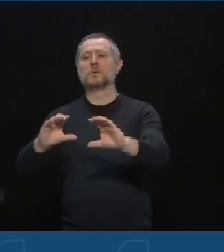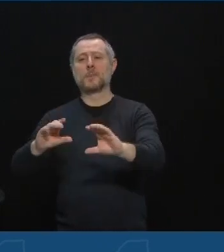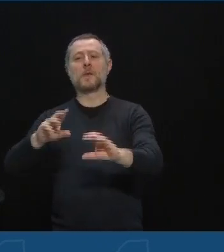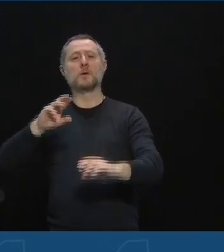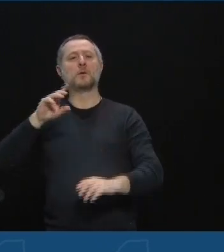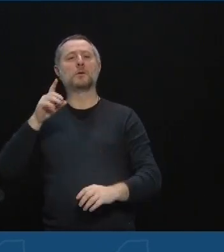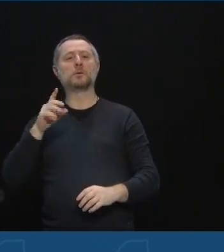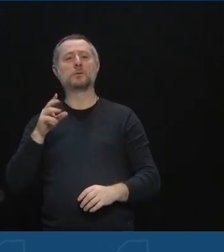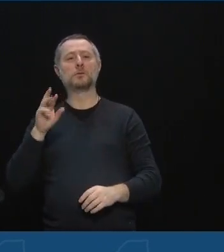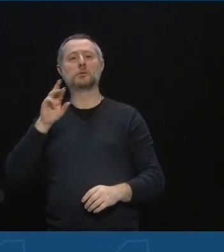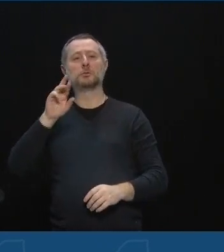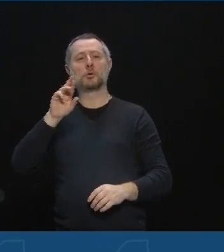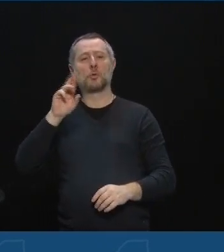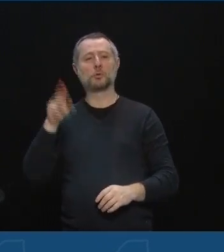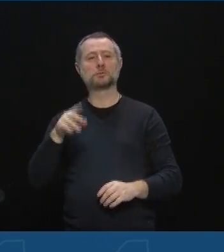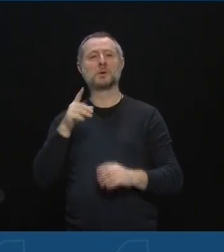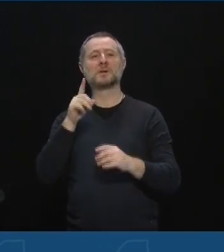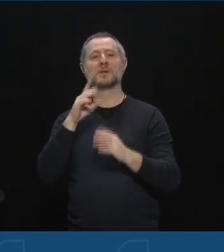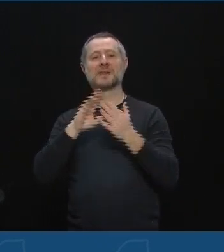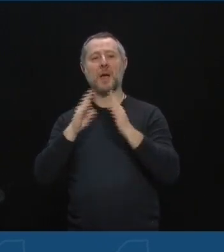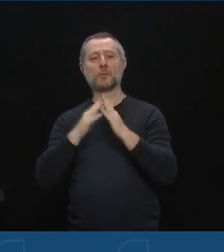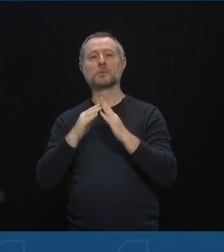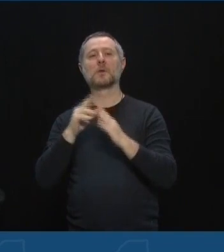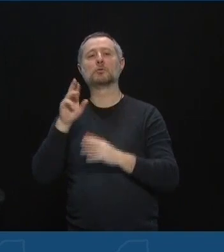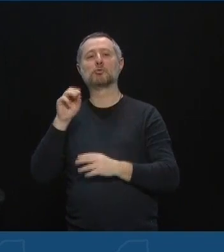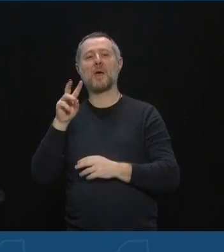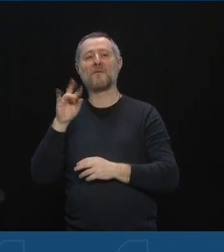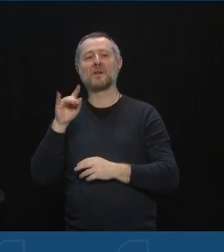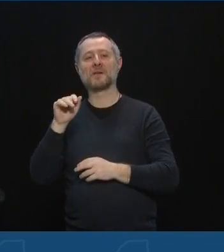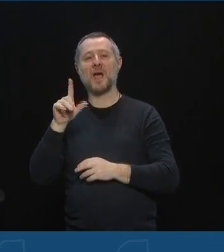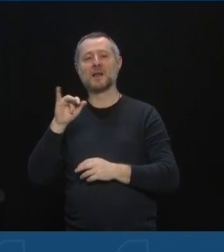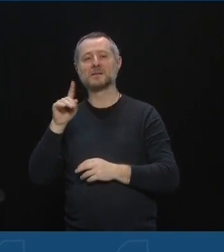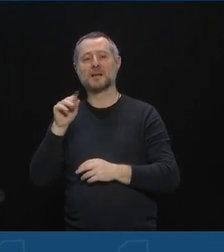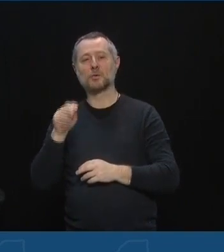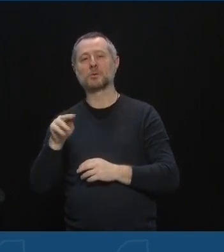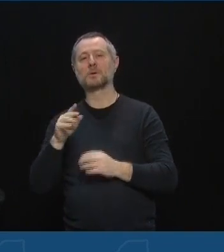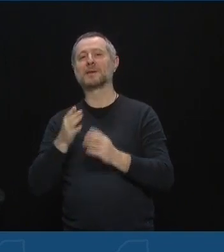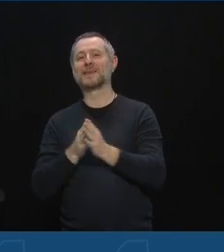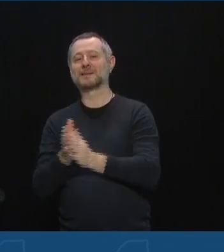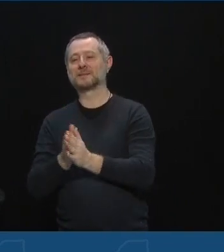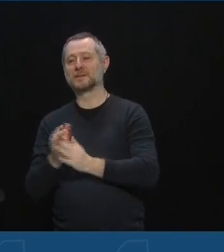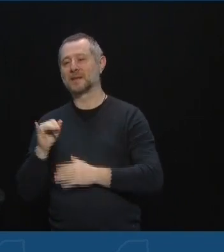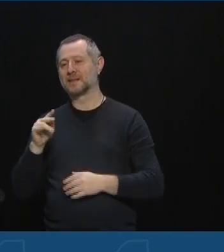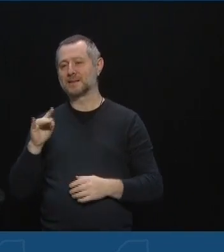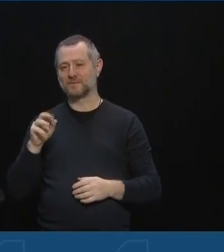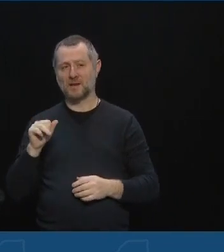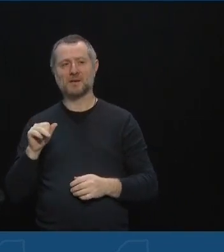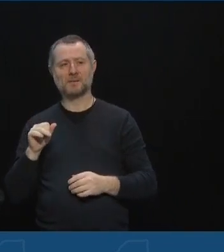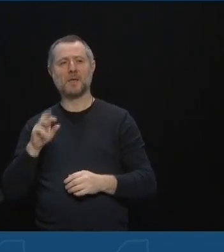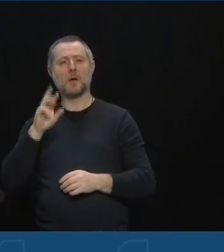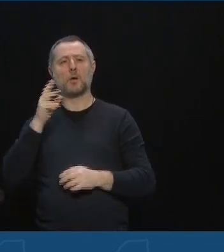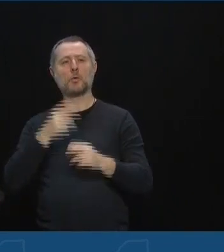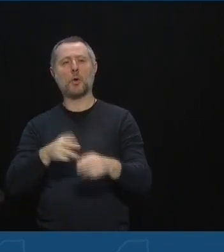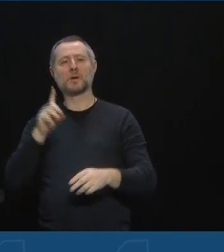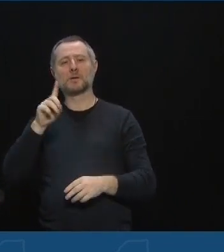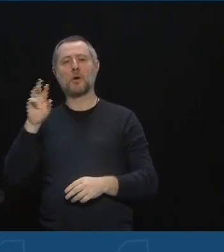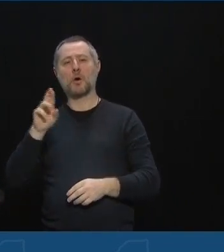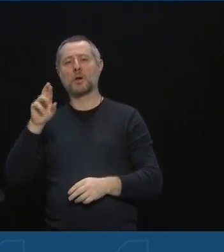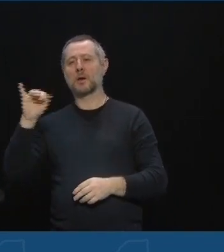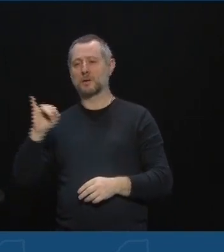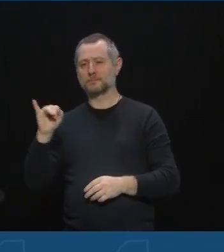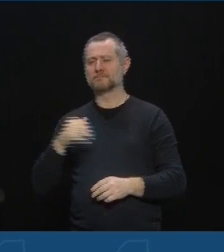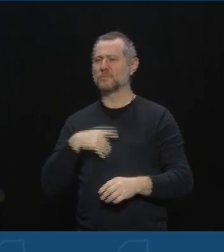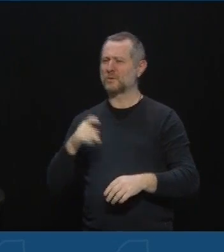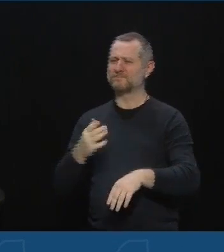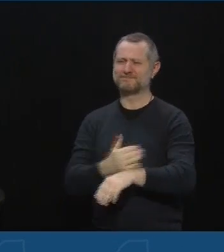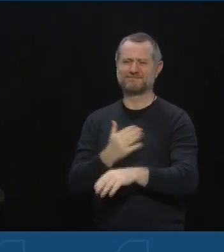that, but now this is going to allow us to improve the blighted Main and Clinton block. This area has to come back. It has great potential. I believe in it. Well, let's make